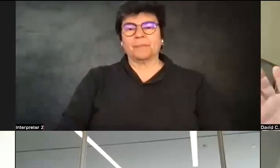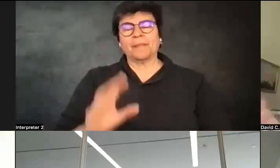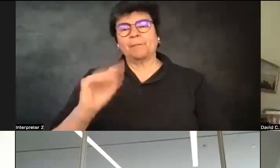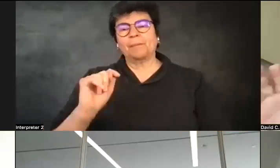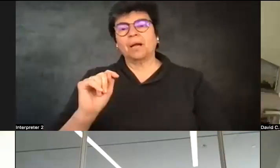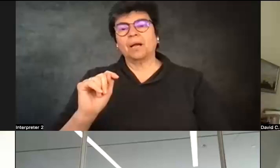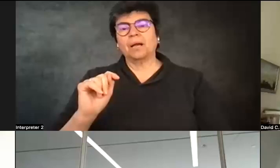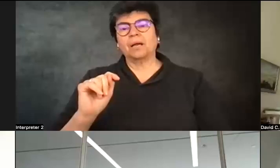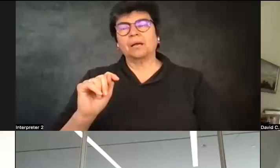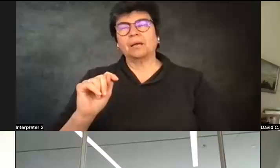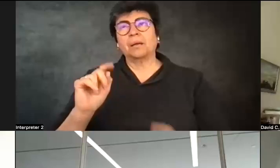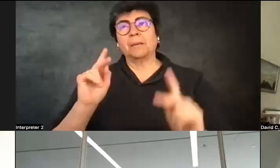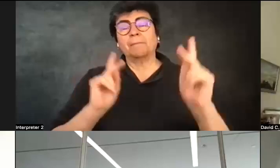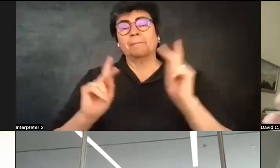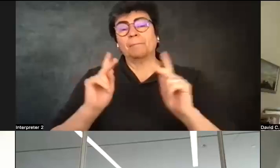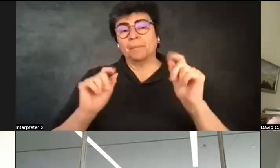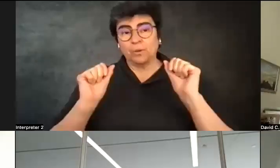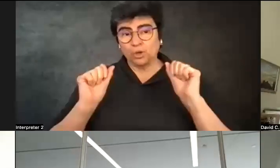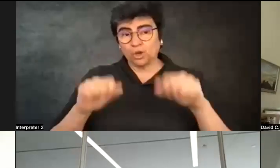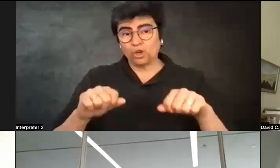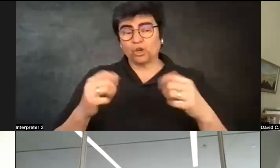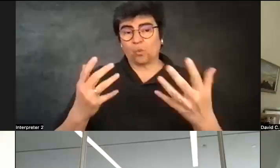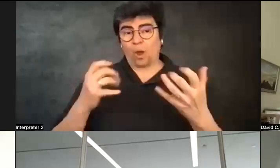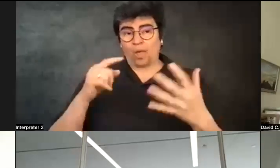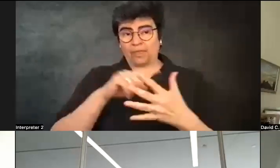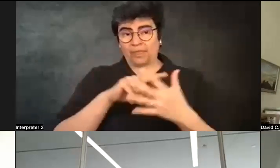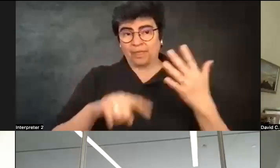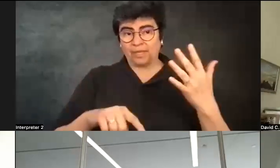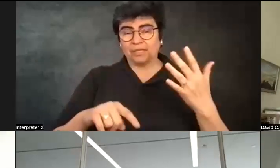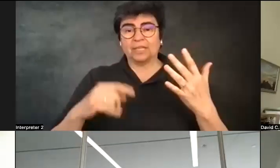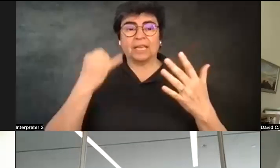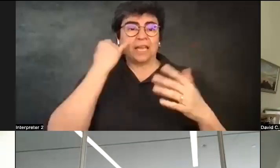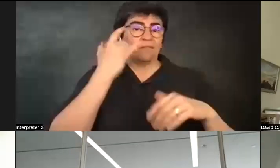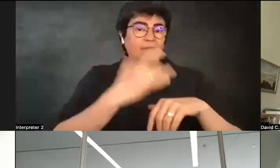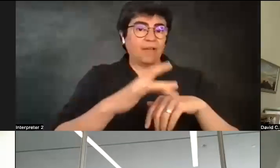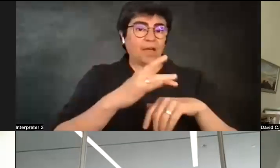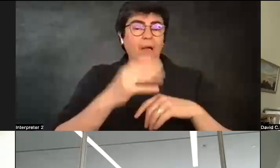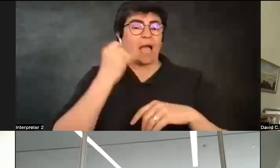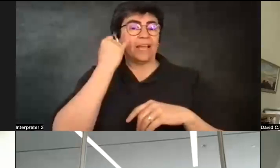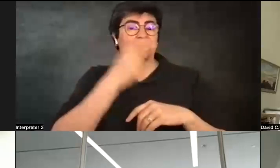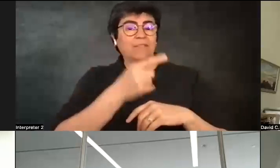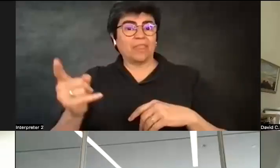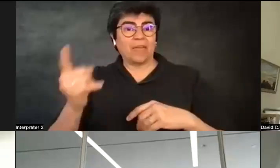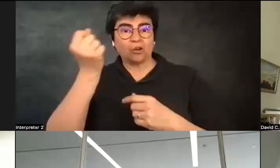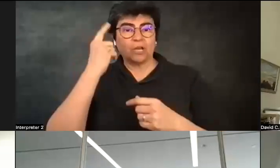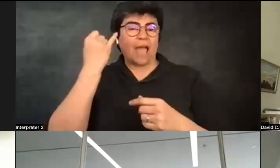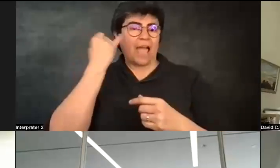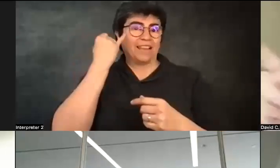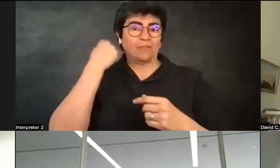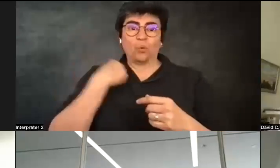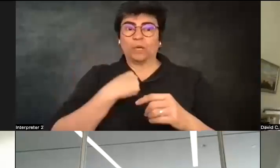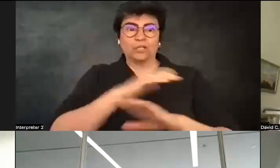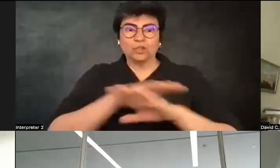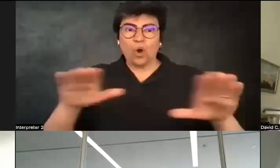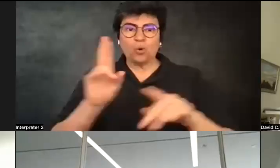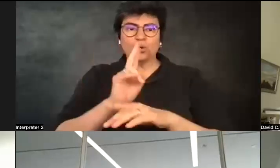people could want this sort of thing if it was available and if they understood and if we didn't use the term annuity. Now, I'm going